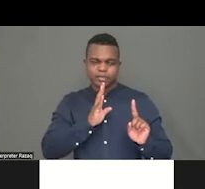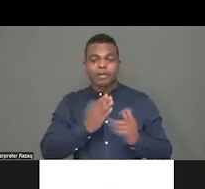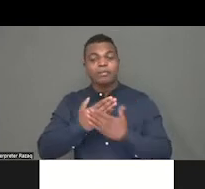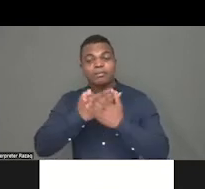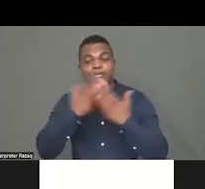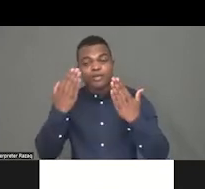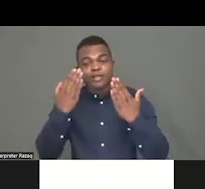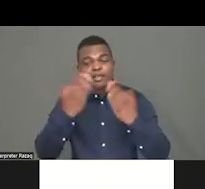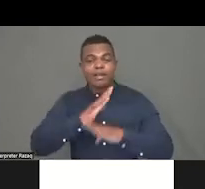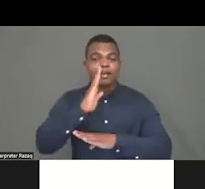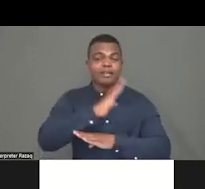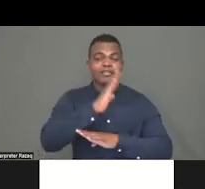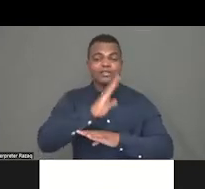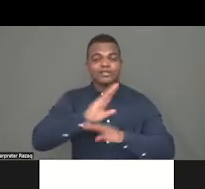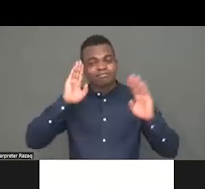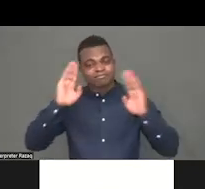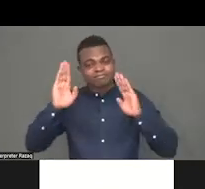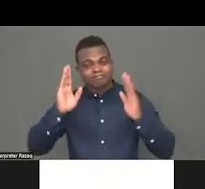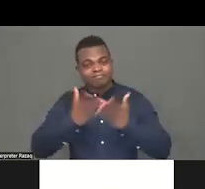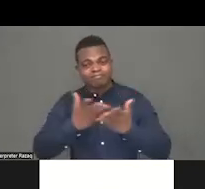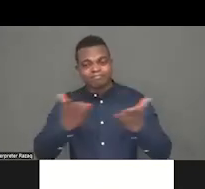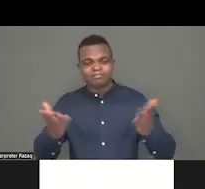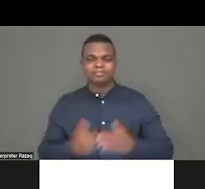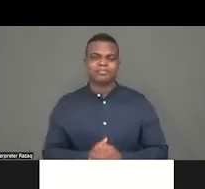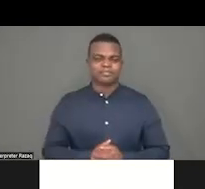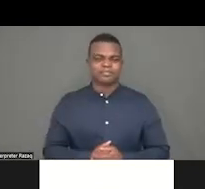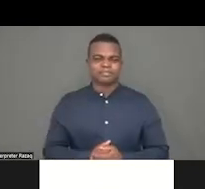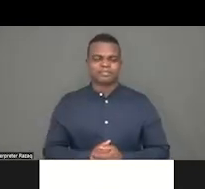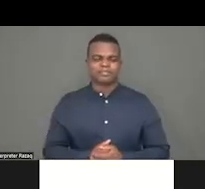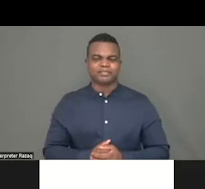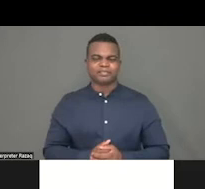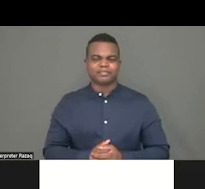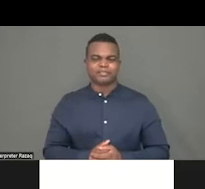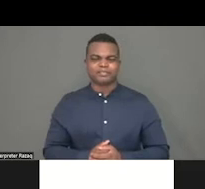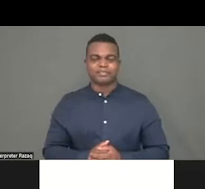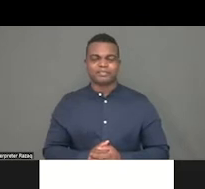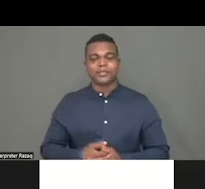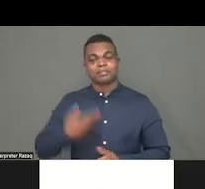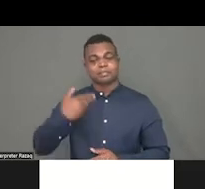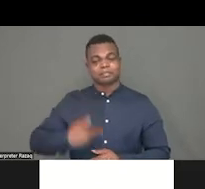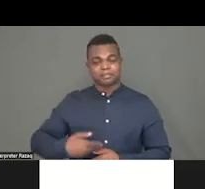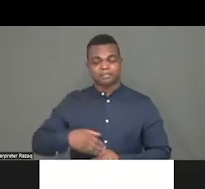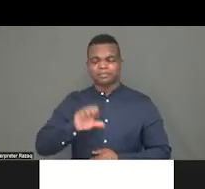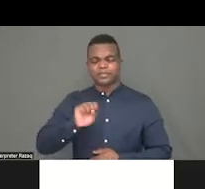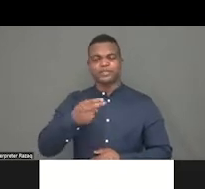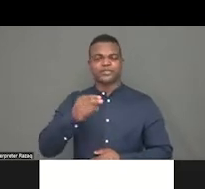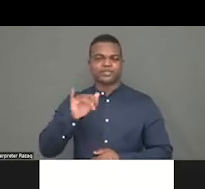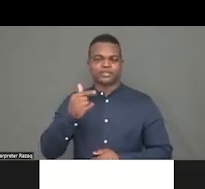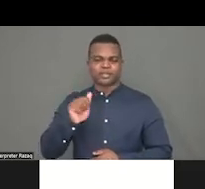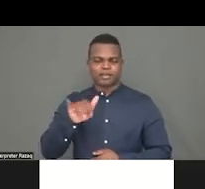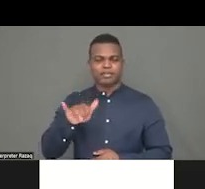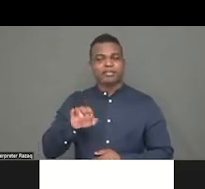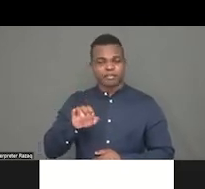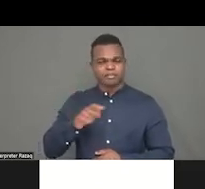Shitaye Astawes from the African Disability Forum. The African Disability Forum is a regional or